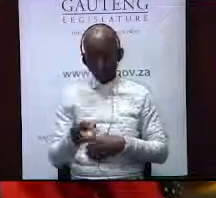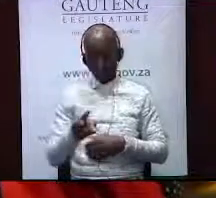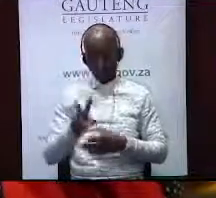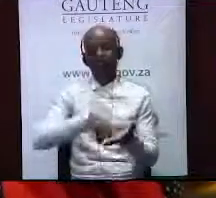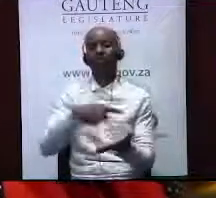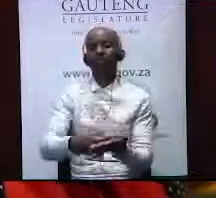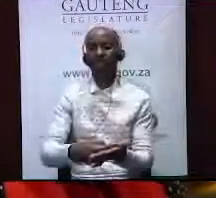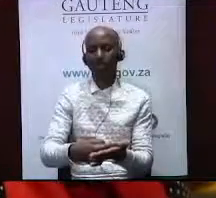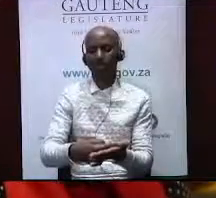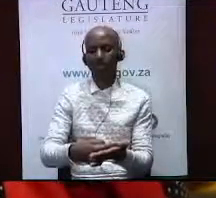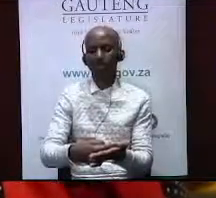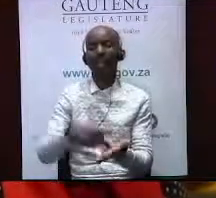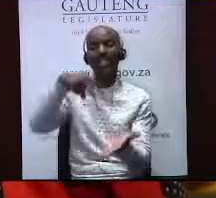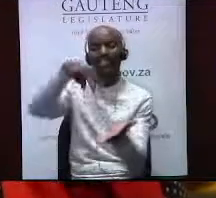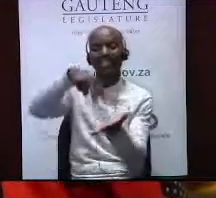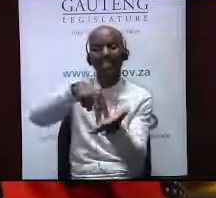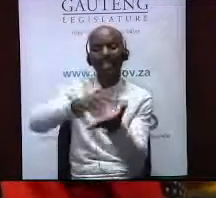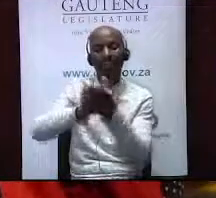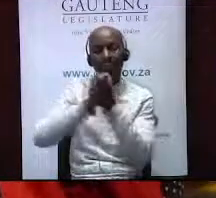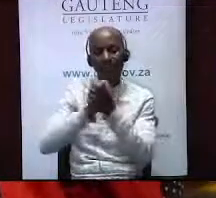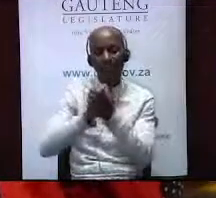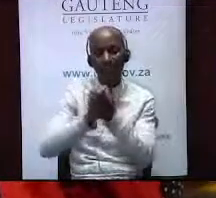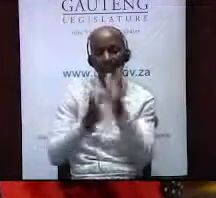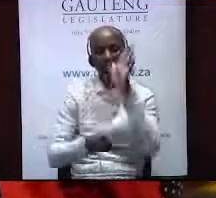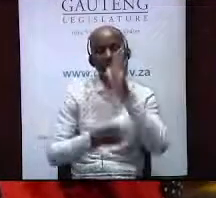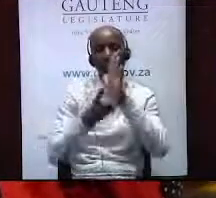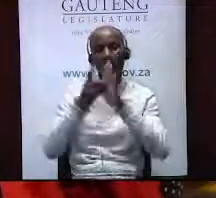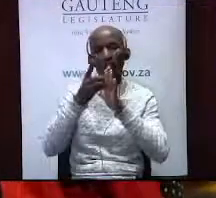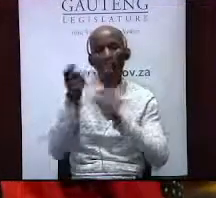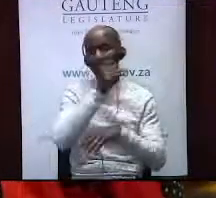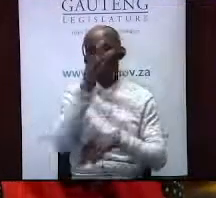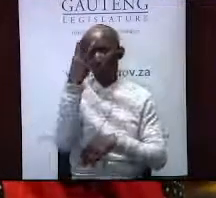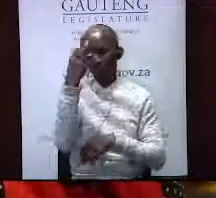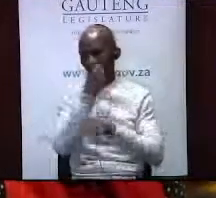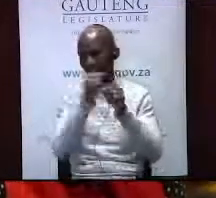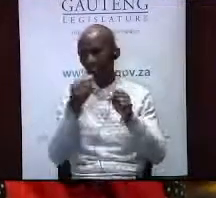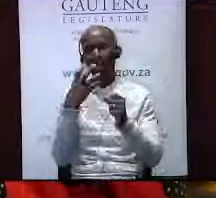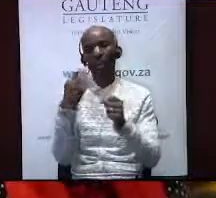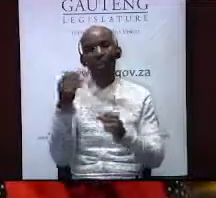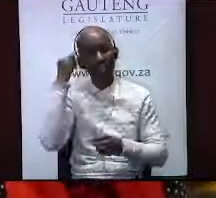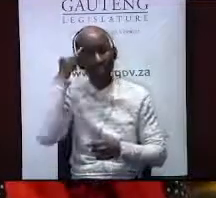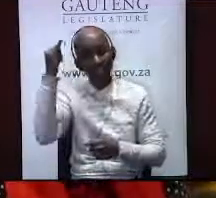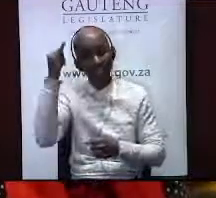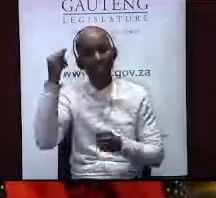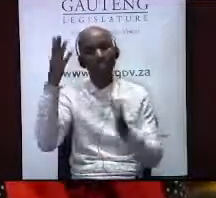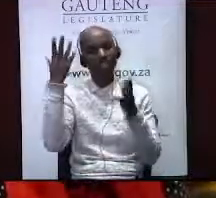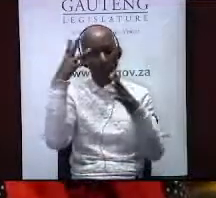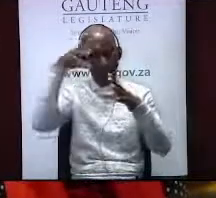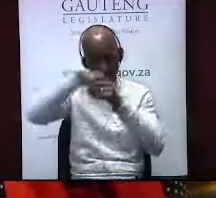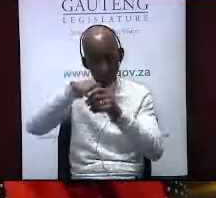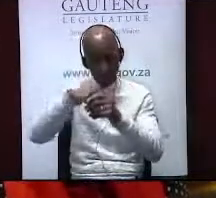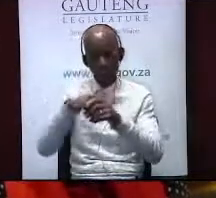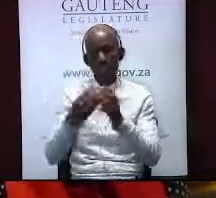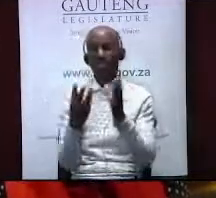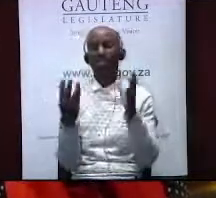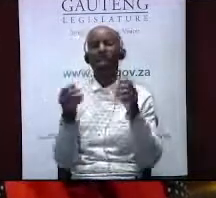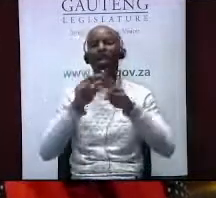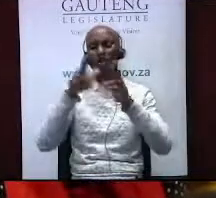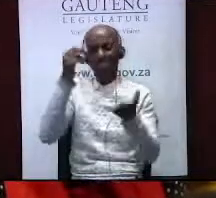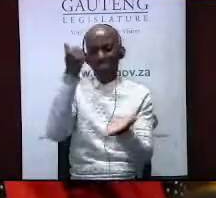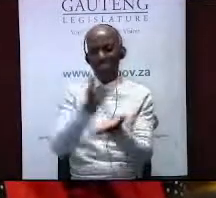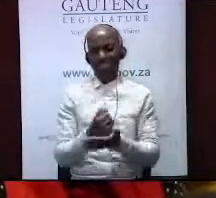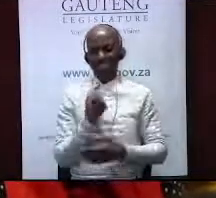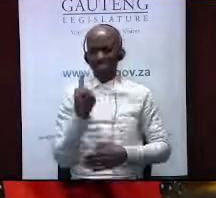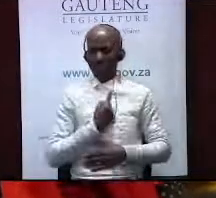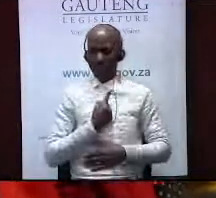apart. Let us stand together. Let's develop. If you have an idea, let's put it together. Let's not sit